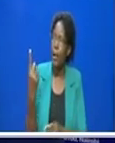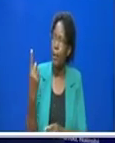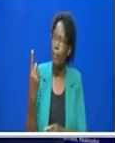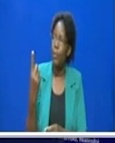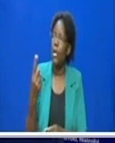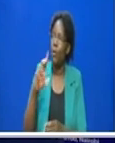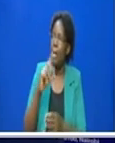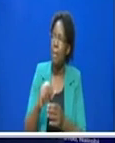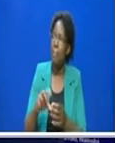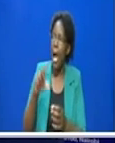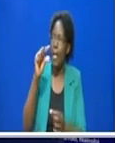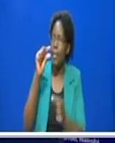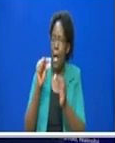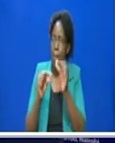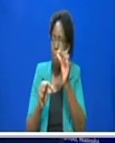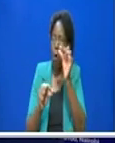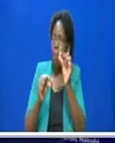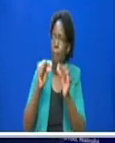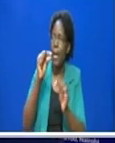a thermometer.